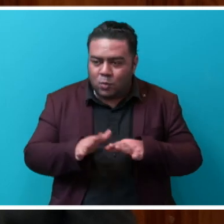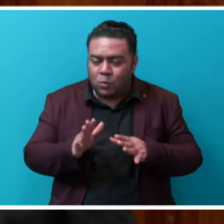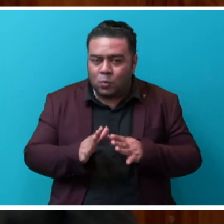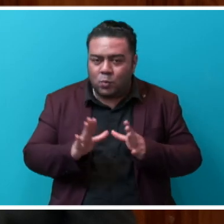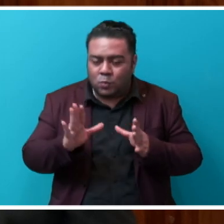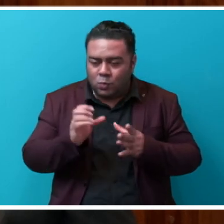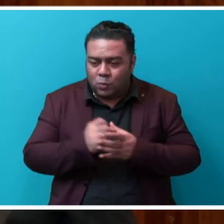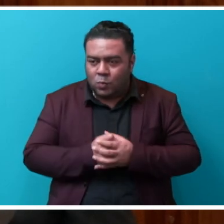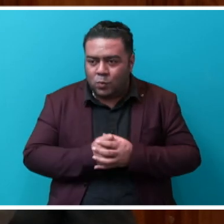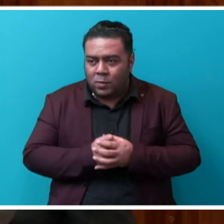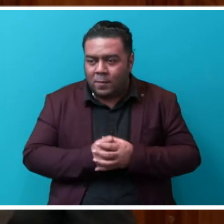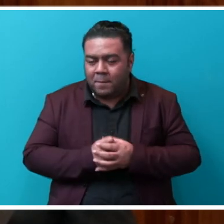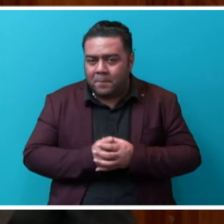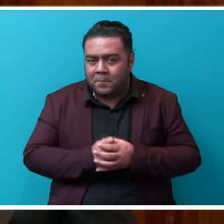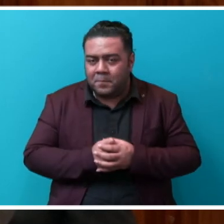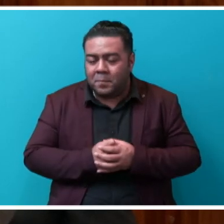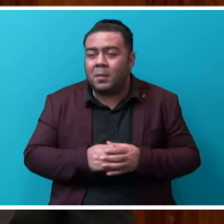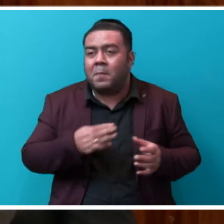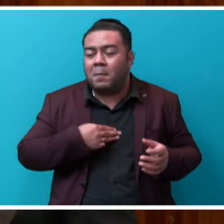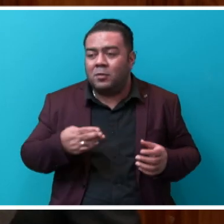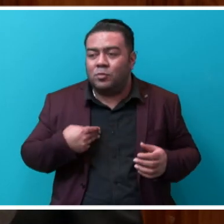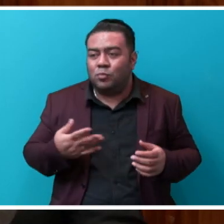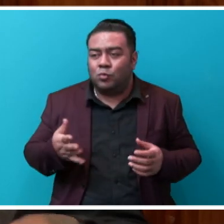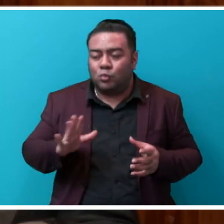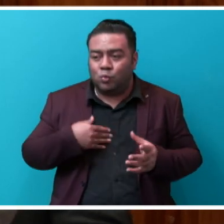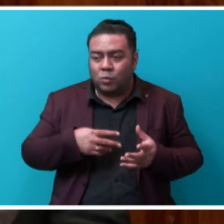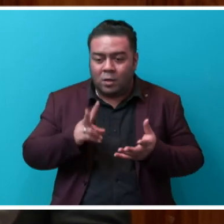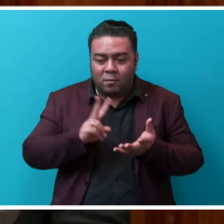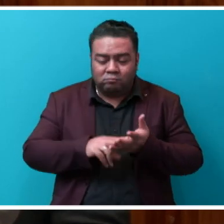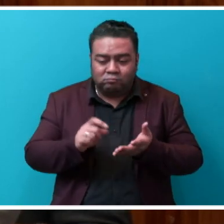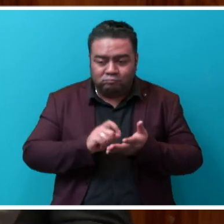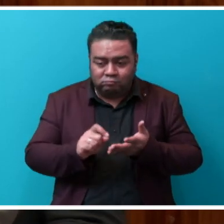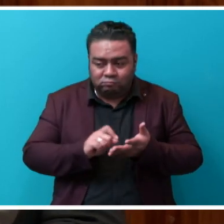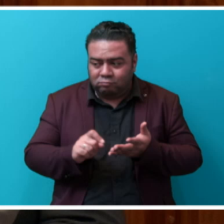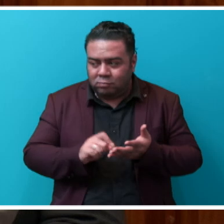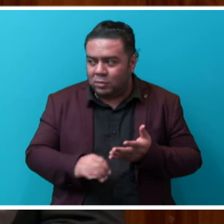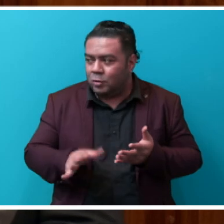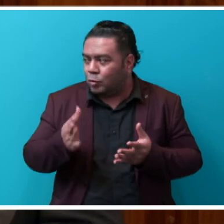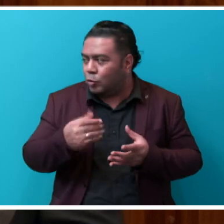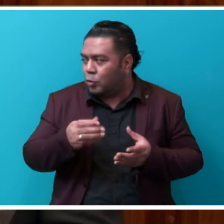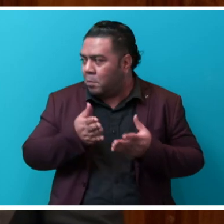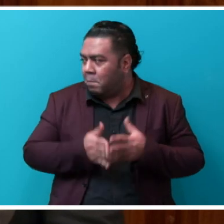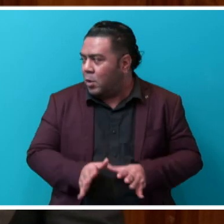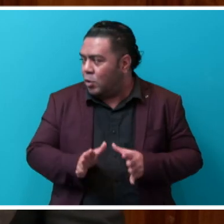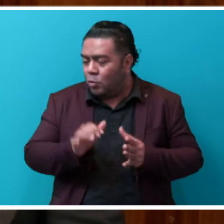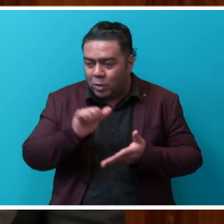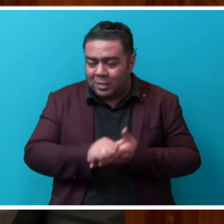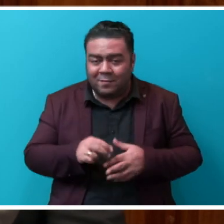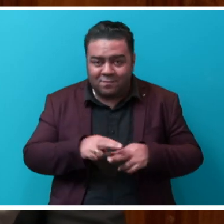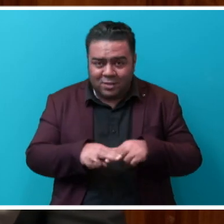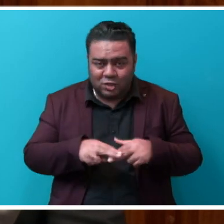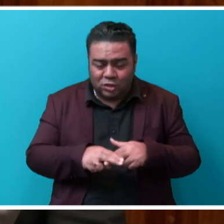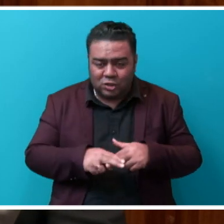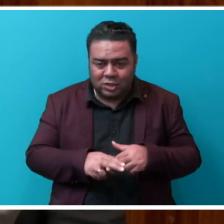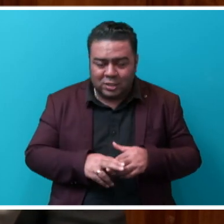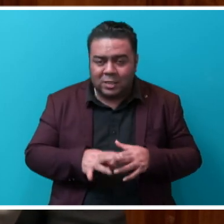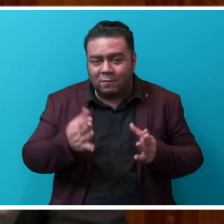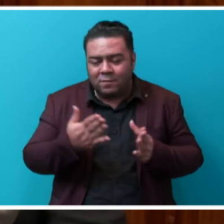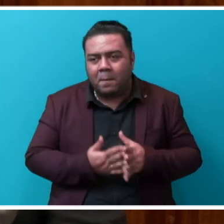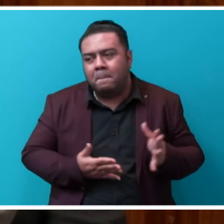on membership to the World Kaumbula and also your birthright in Fiji sends a